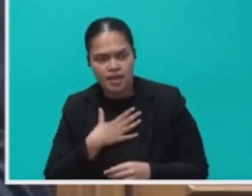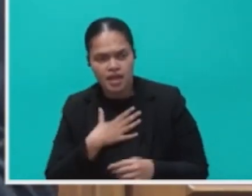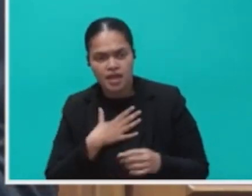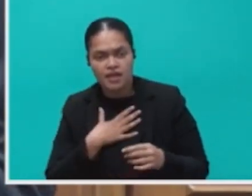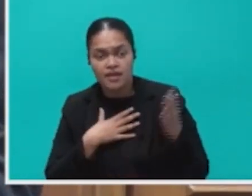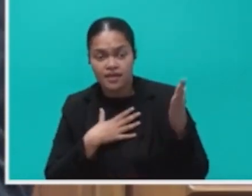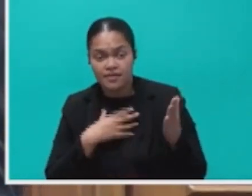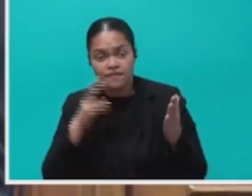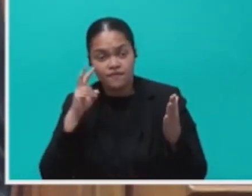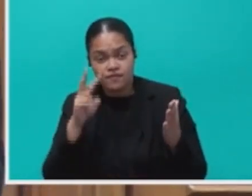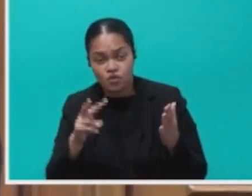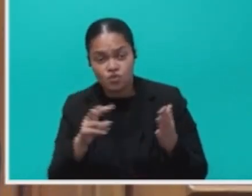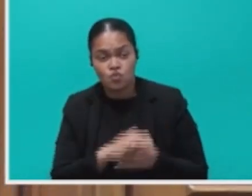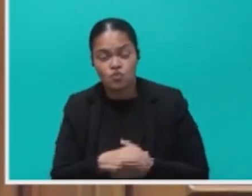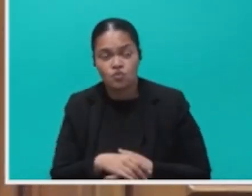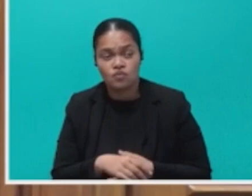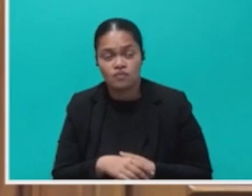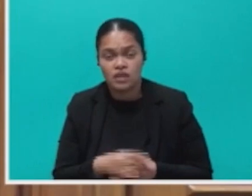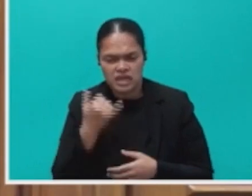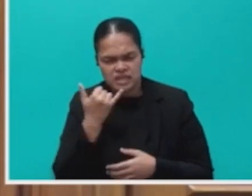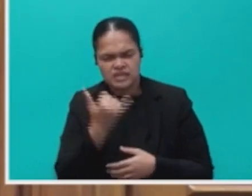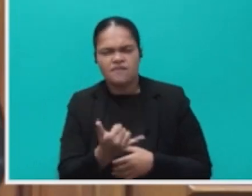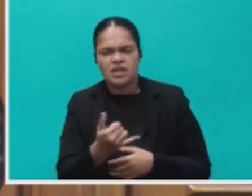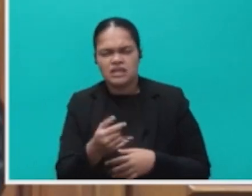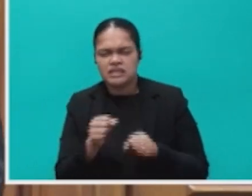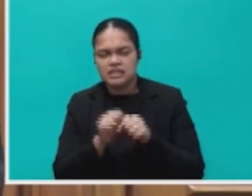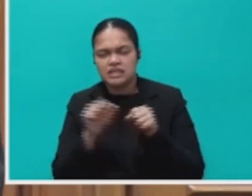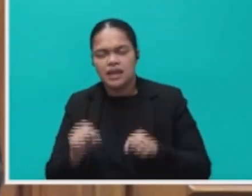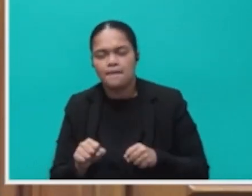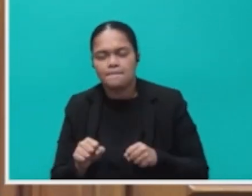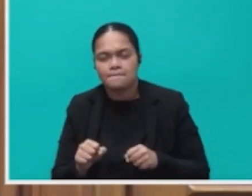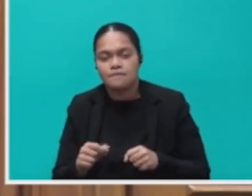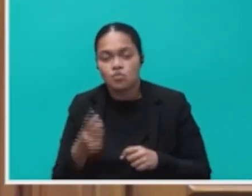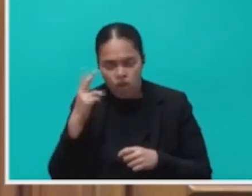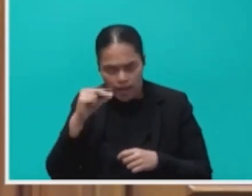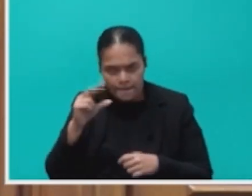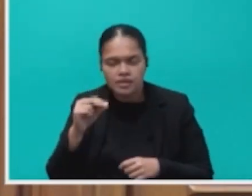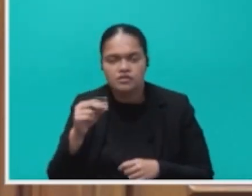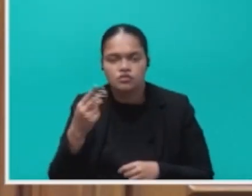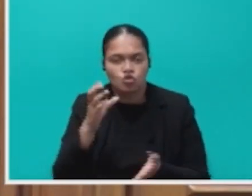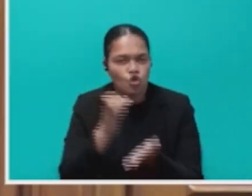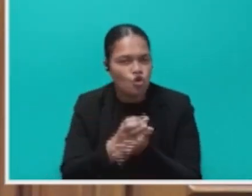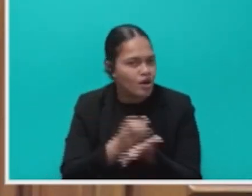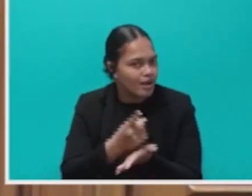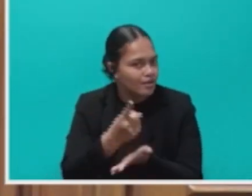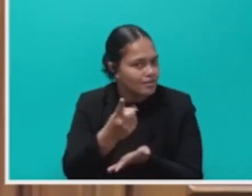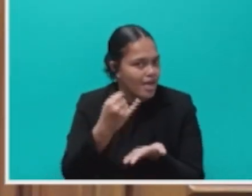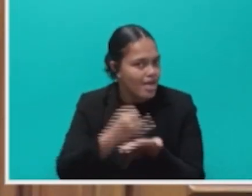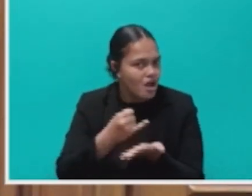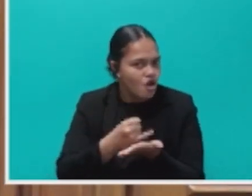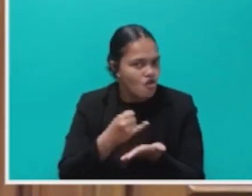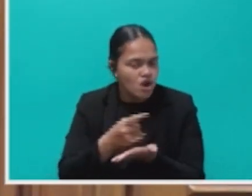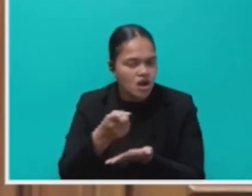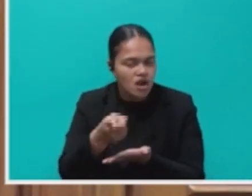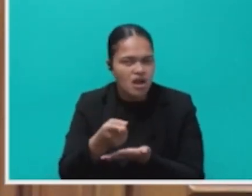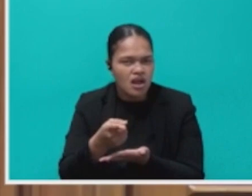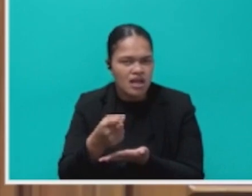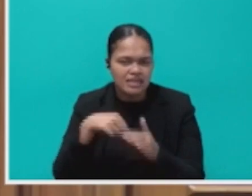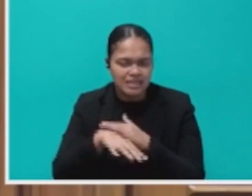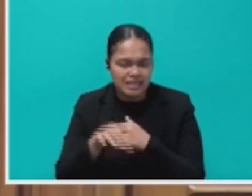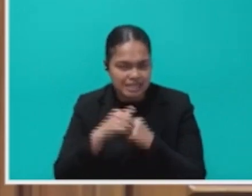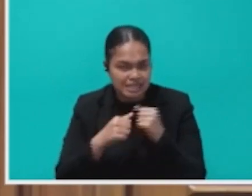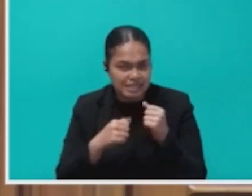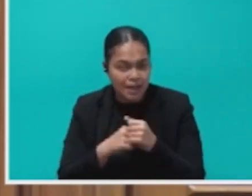top-up will lift the system performance and will be able to correct some errors in the current system,